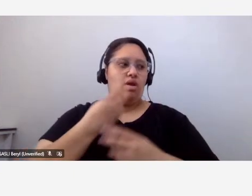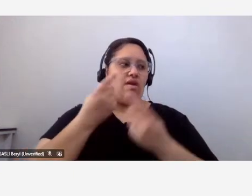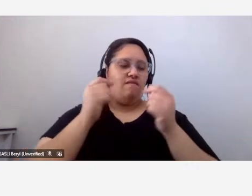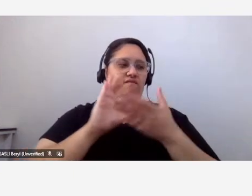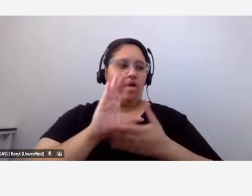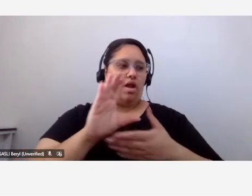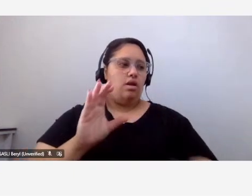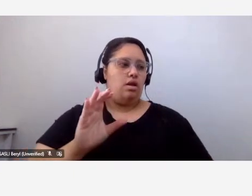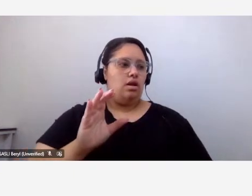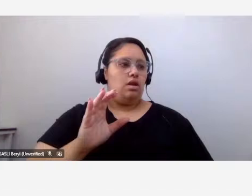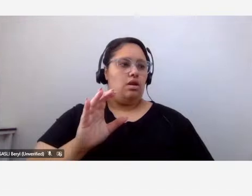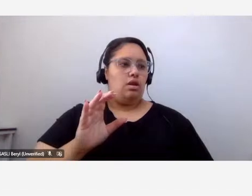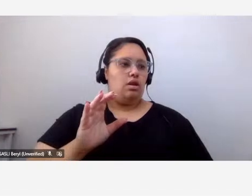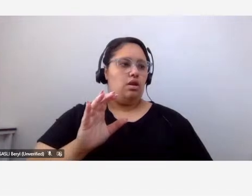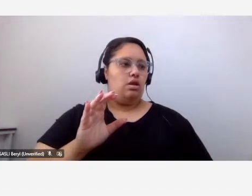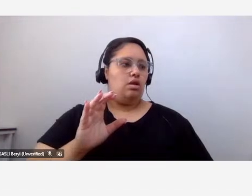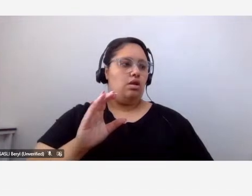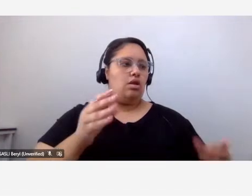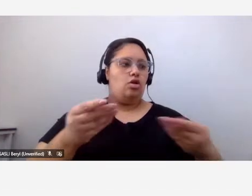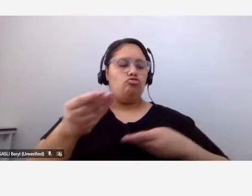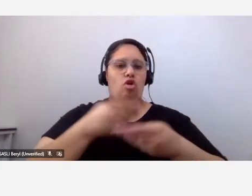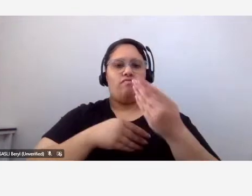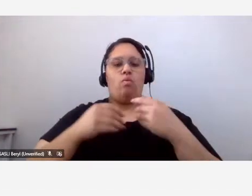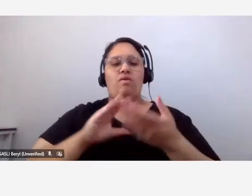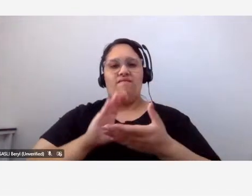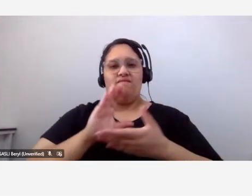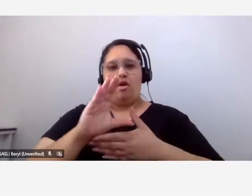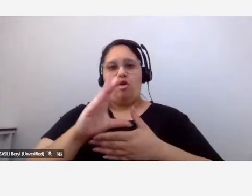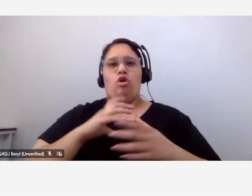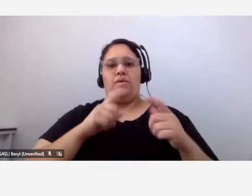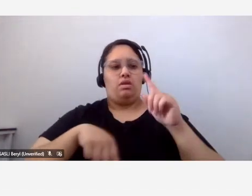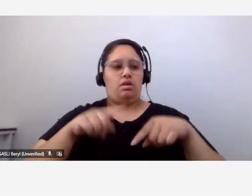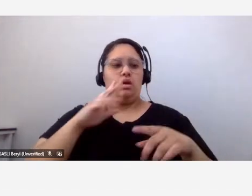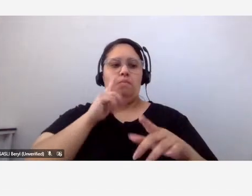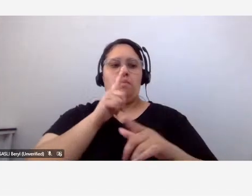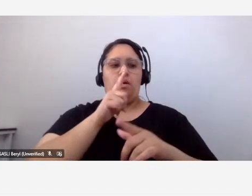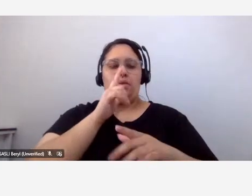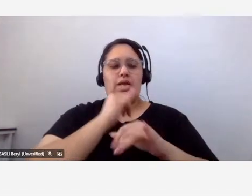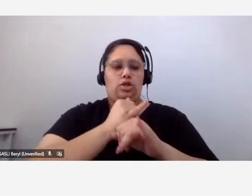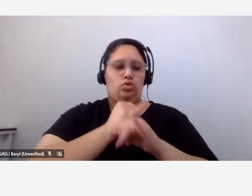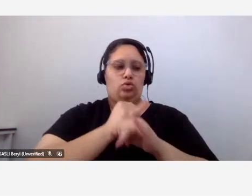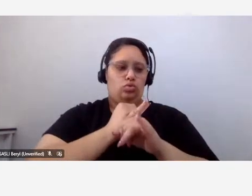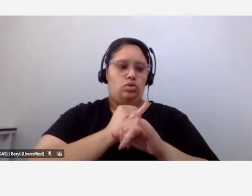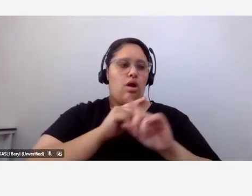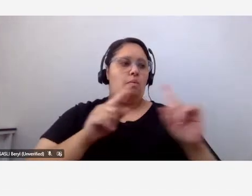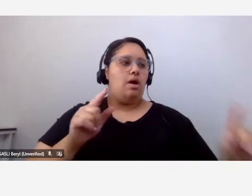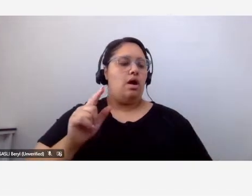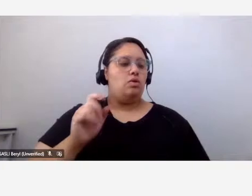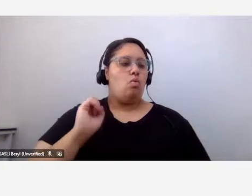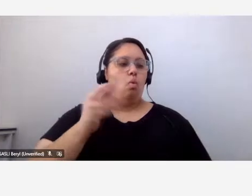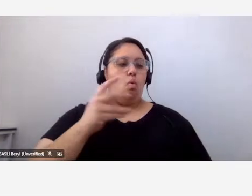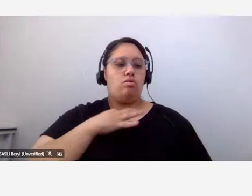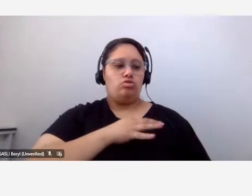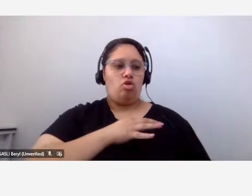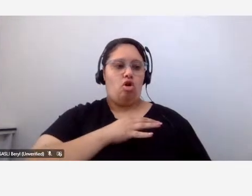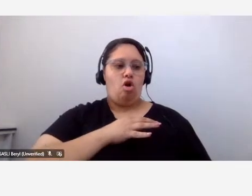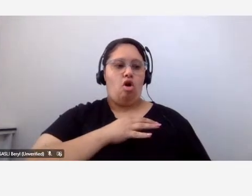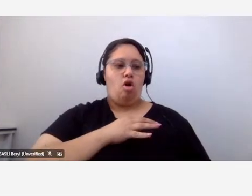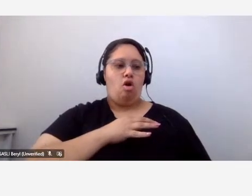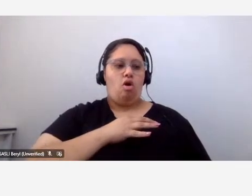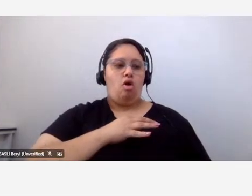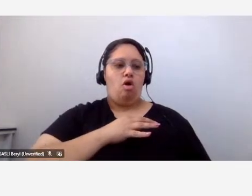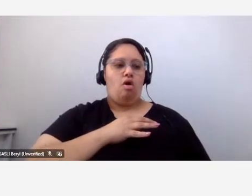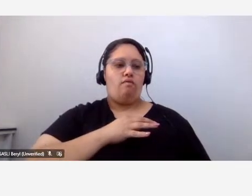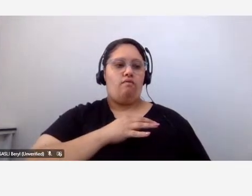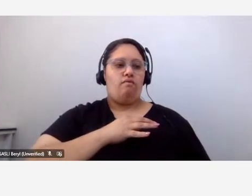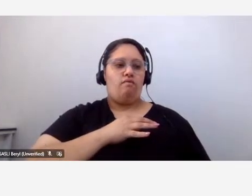and we fund the operations of the committees within the various public entities. all the staff that is rendering services